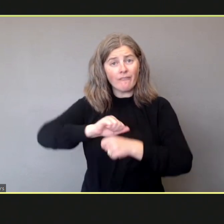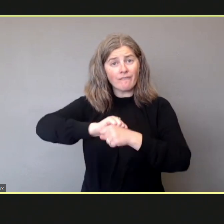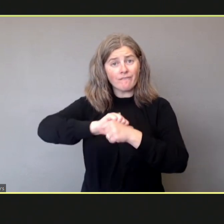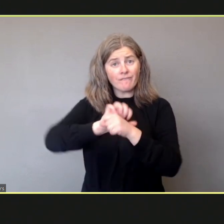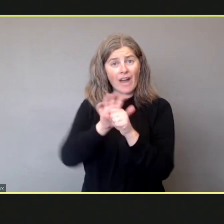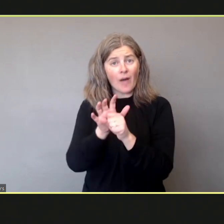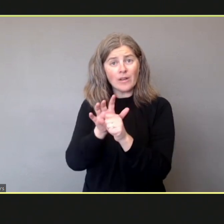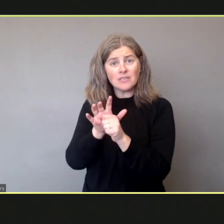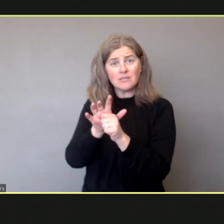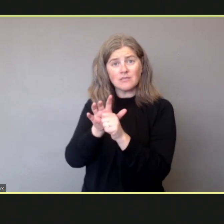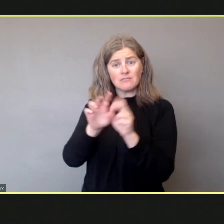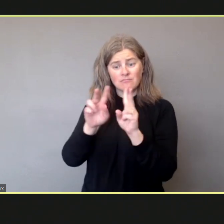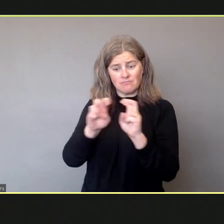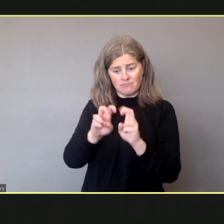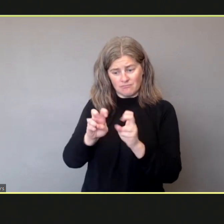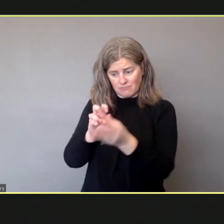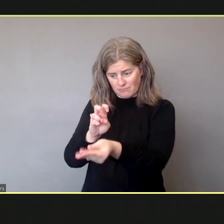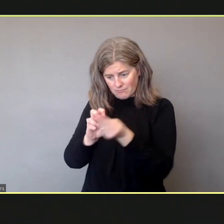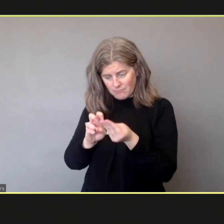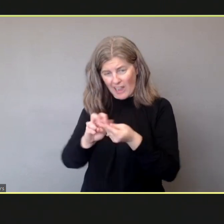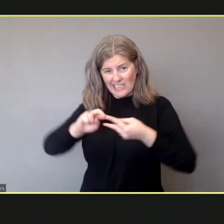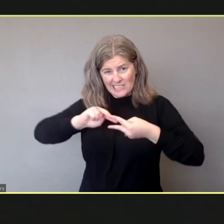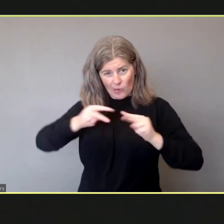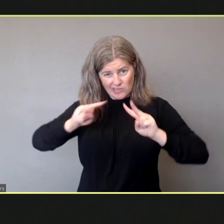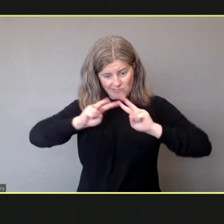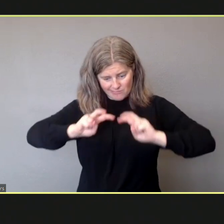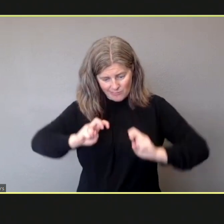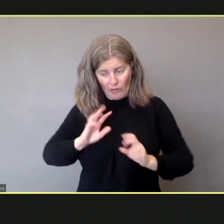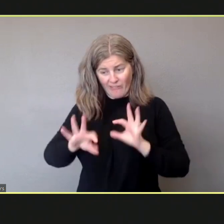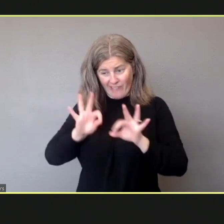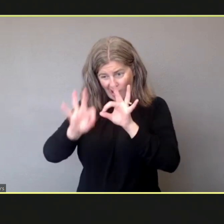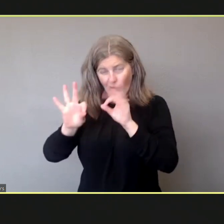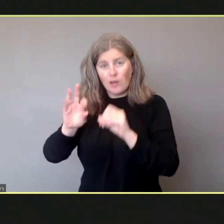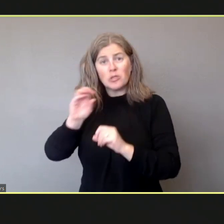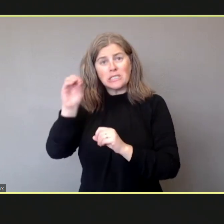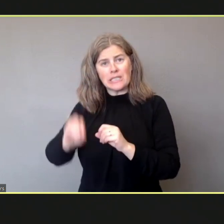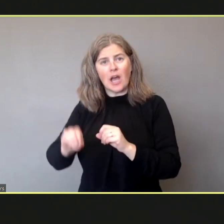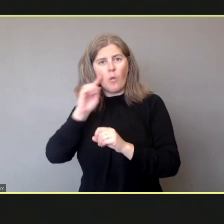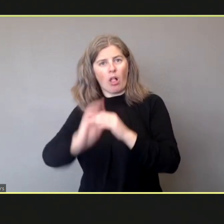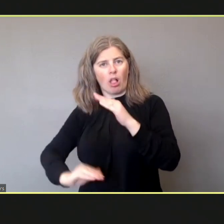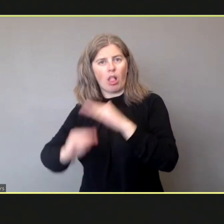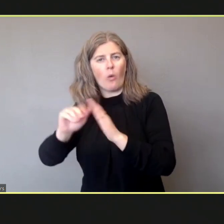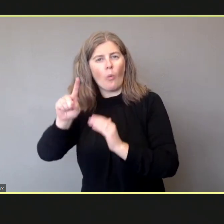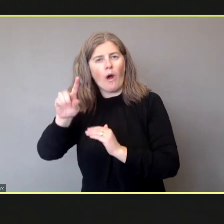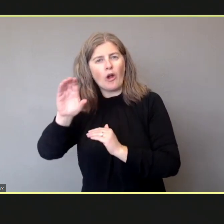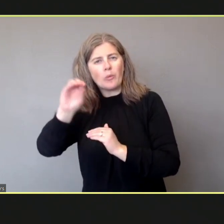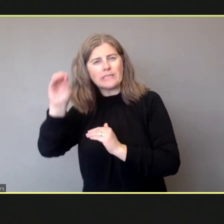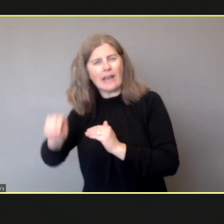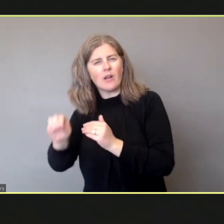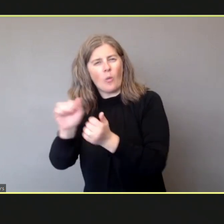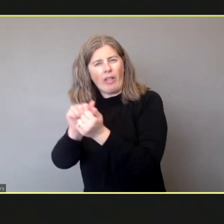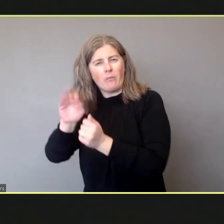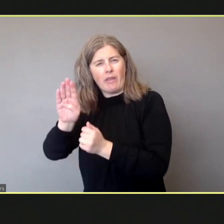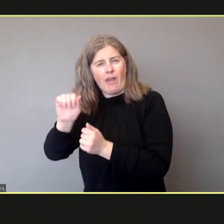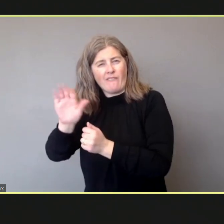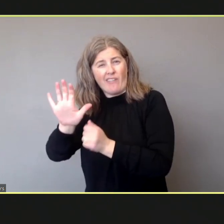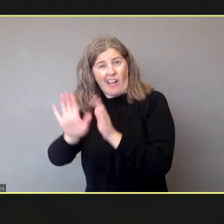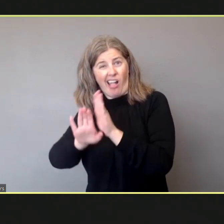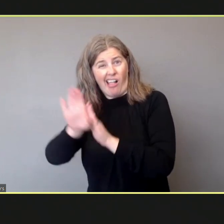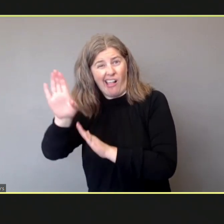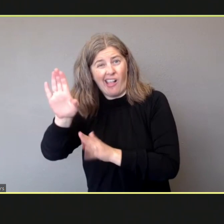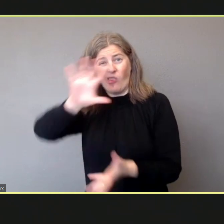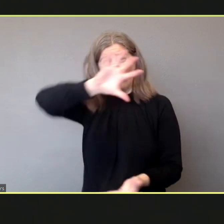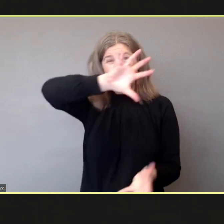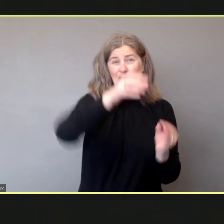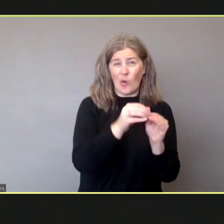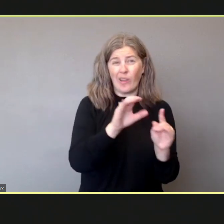isolates that we get and sequencing that we do will eventually get to 100% or close to it with BA5, the total case